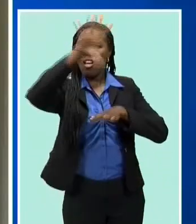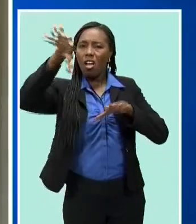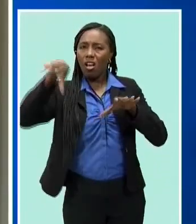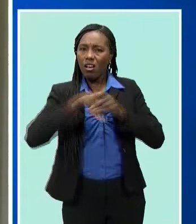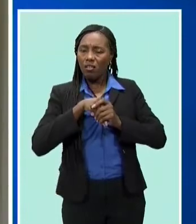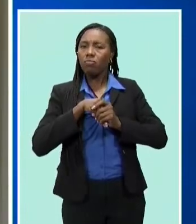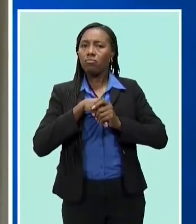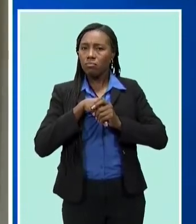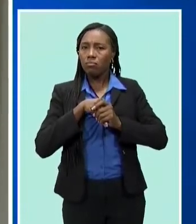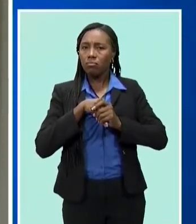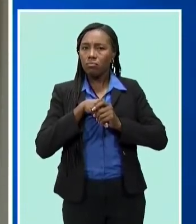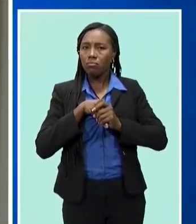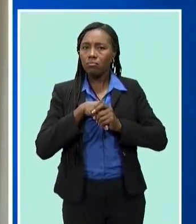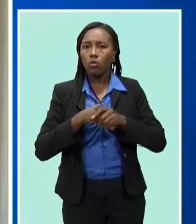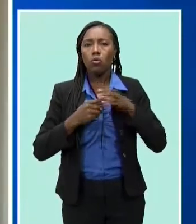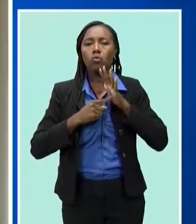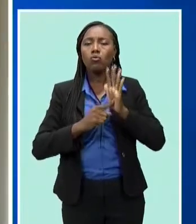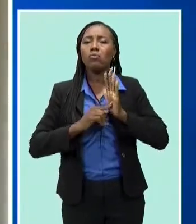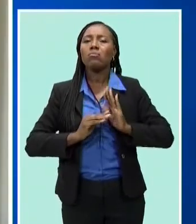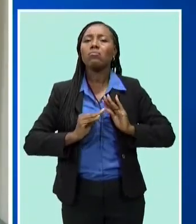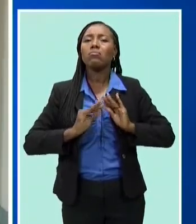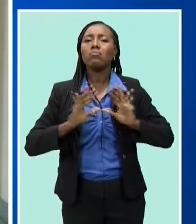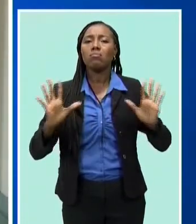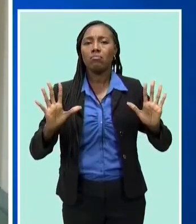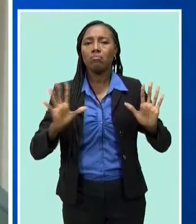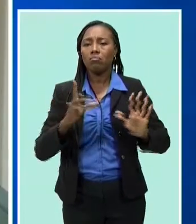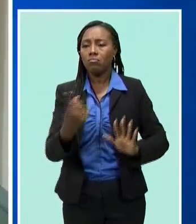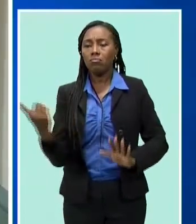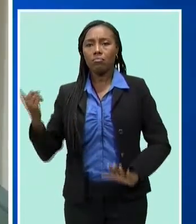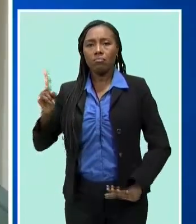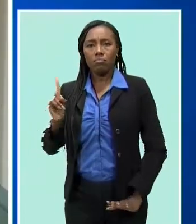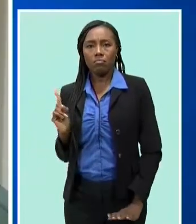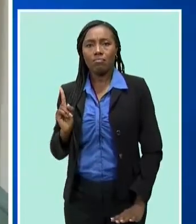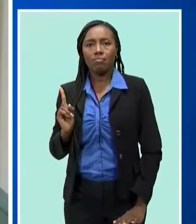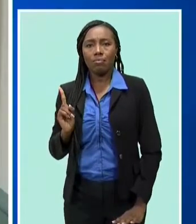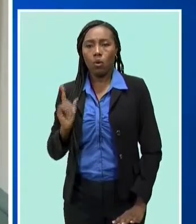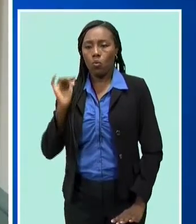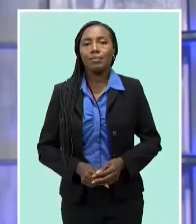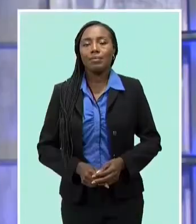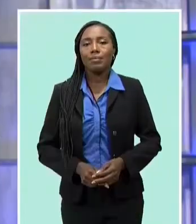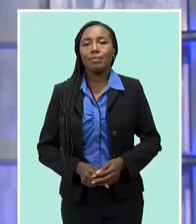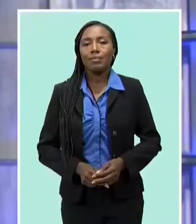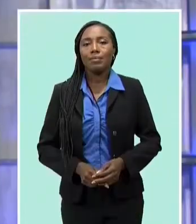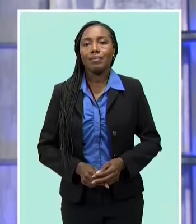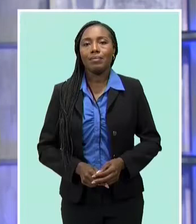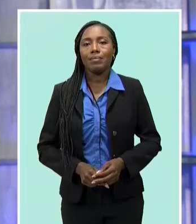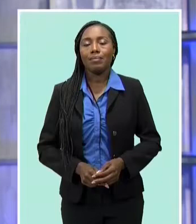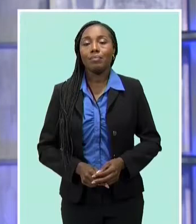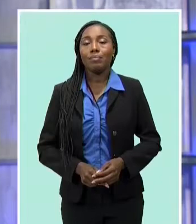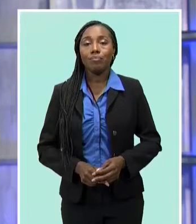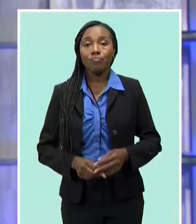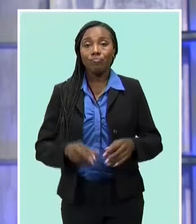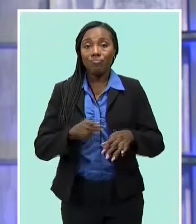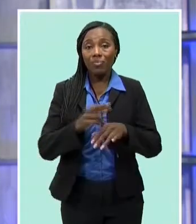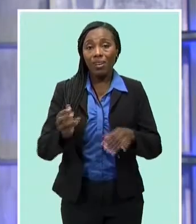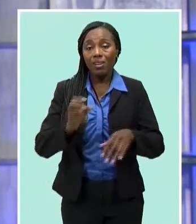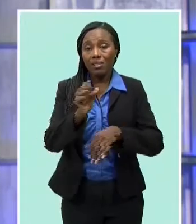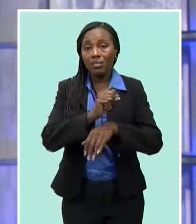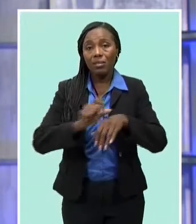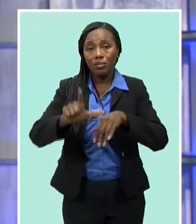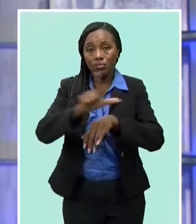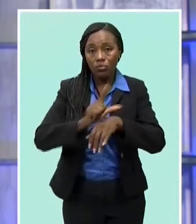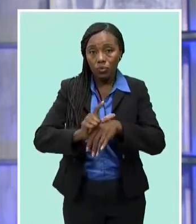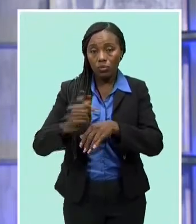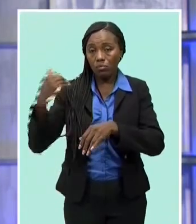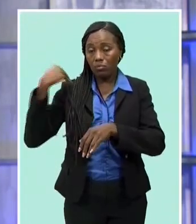aspect of being on that stage, we will touch. Regional news now in St. Lucia. The manager of